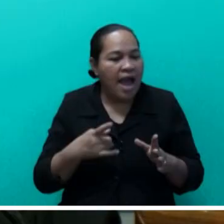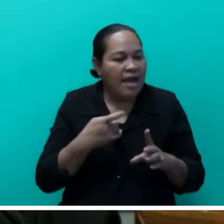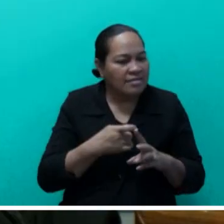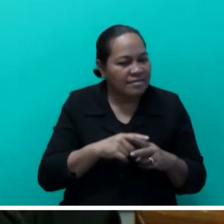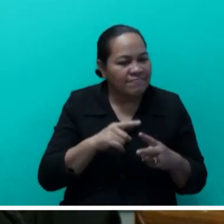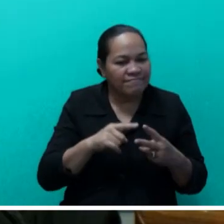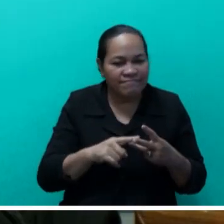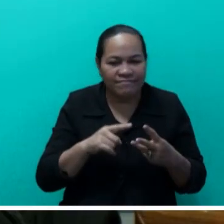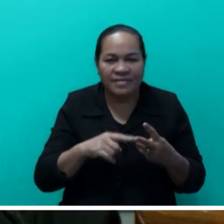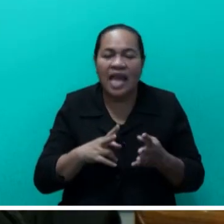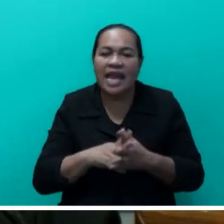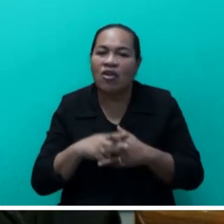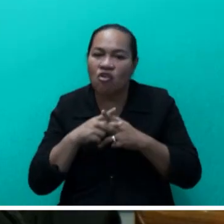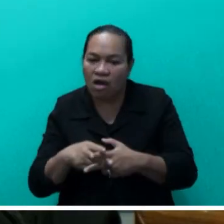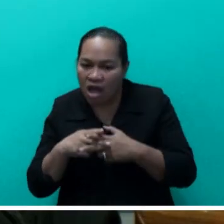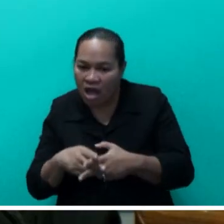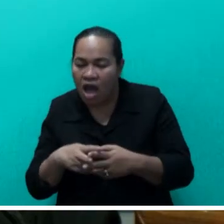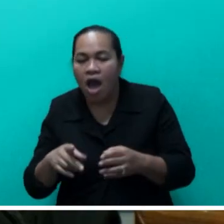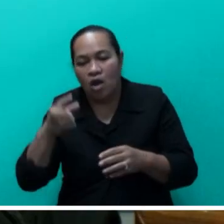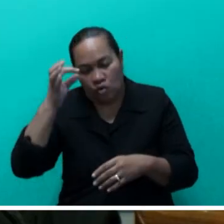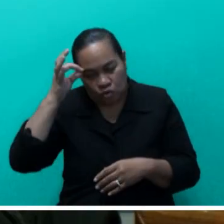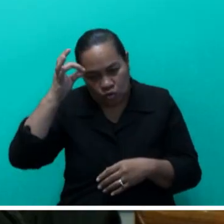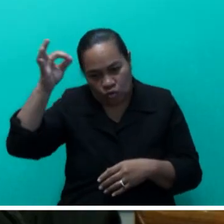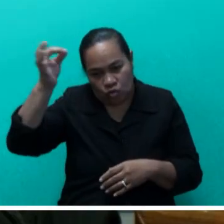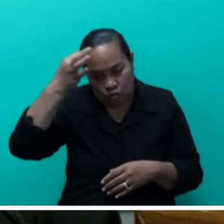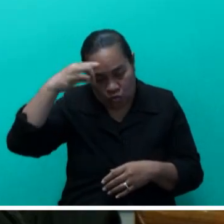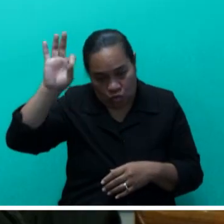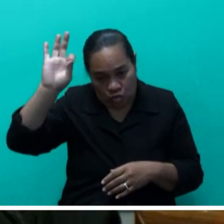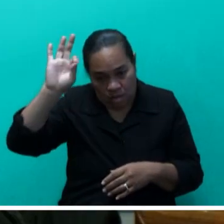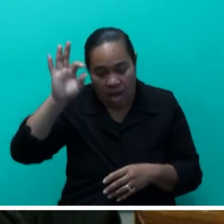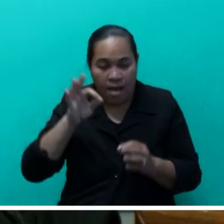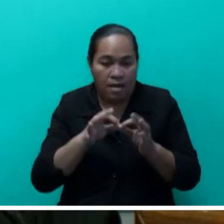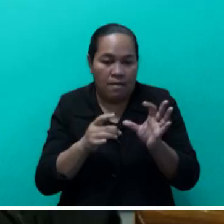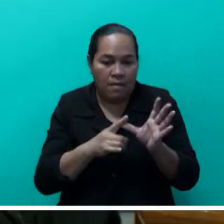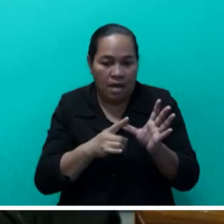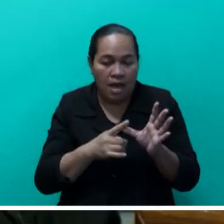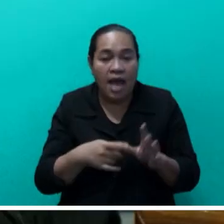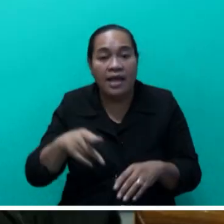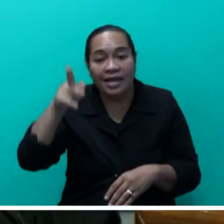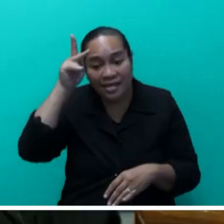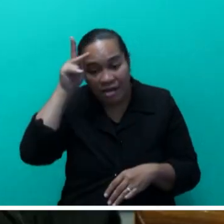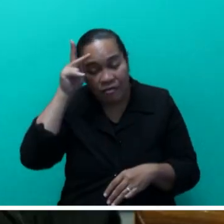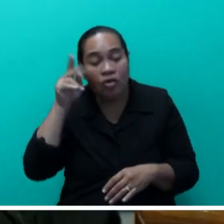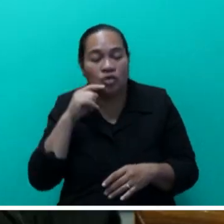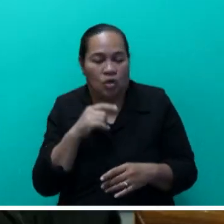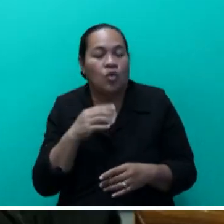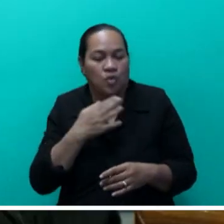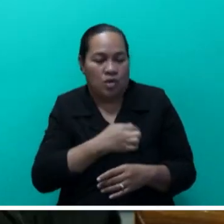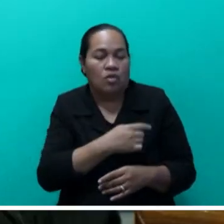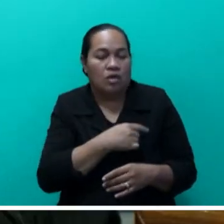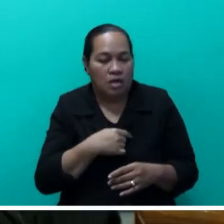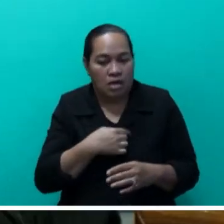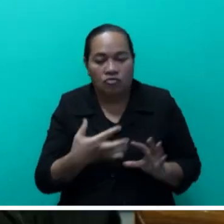in Andronga Nabosa, Rutuma, Ba, and Kandau. This effort reflects a commitment to embody the principle